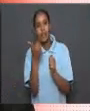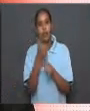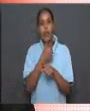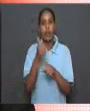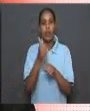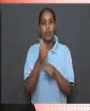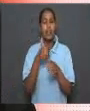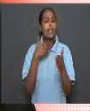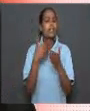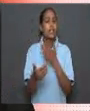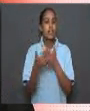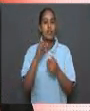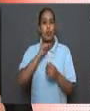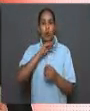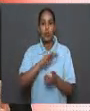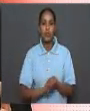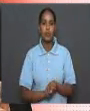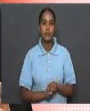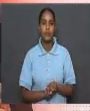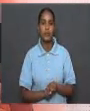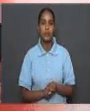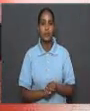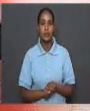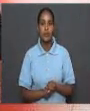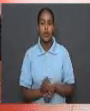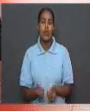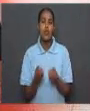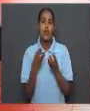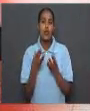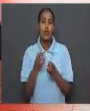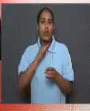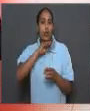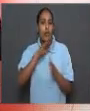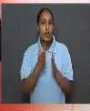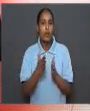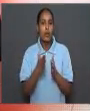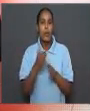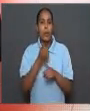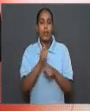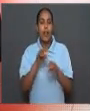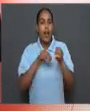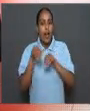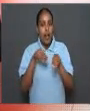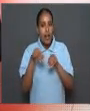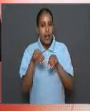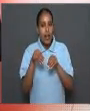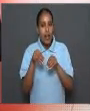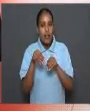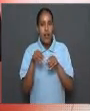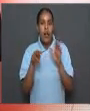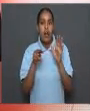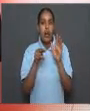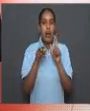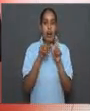another metal that easily corrodes. The more corrodable metal will act as